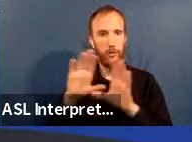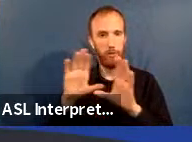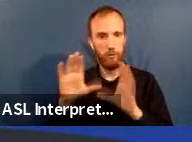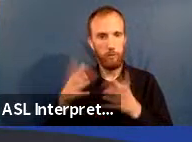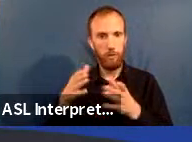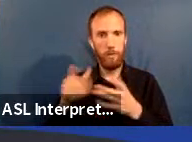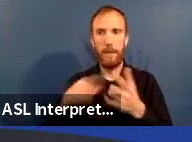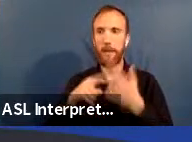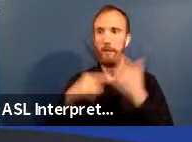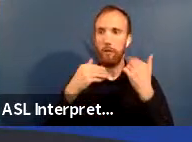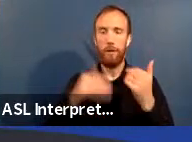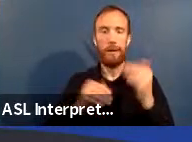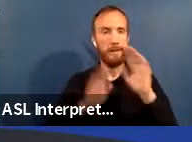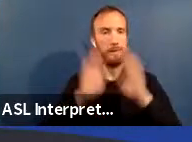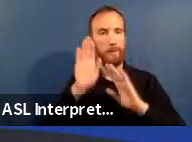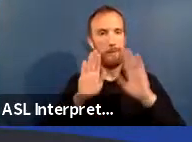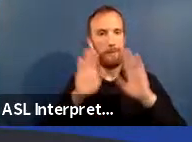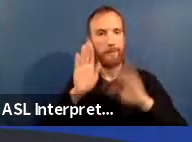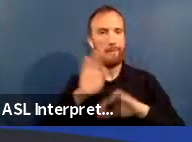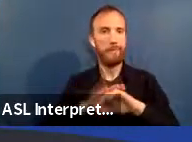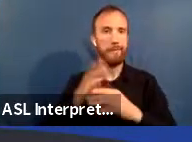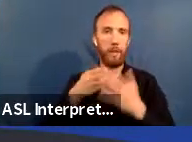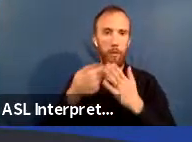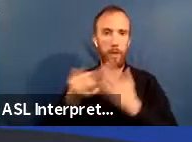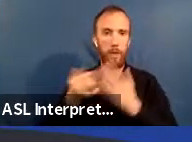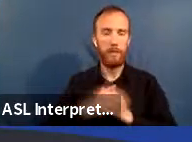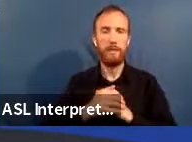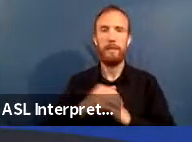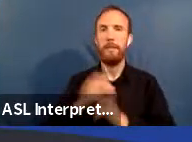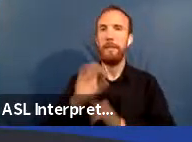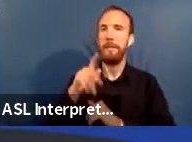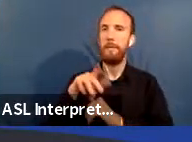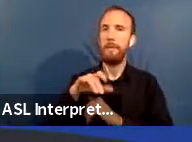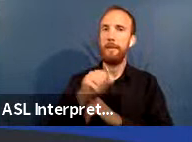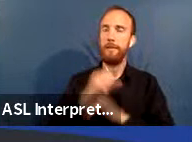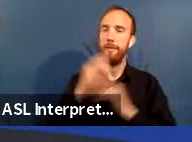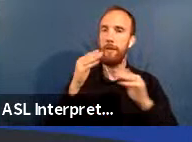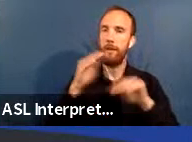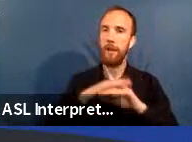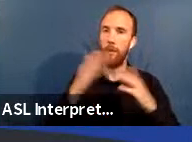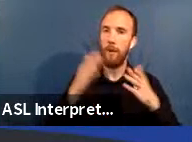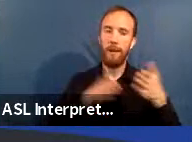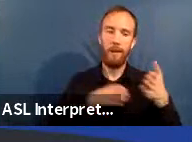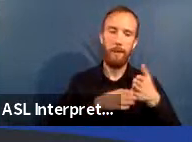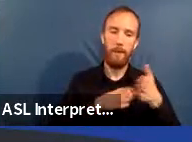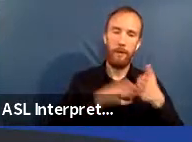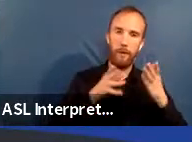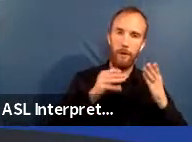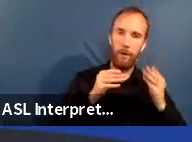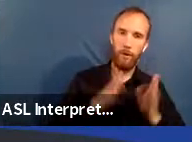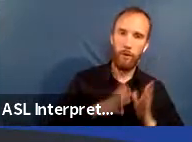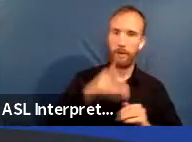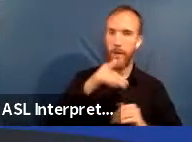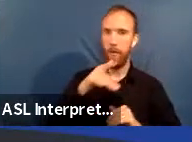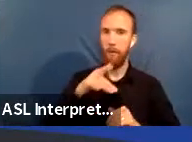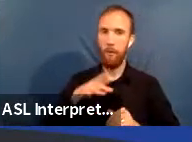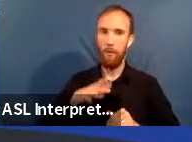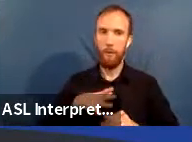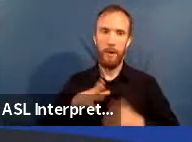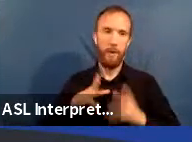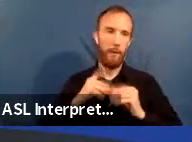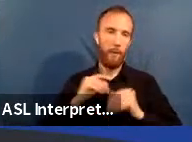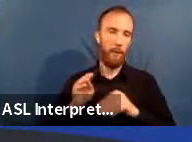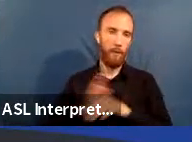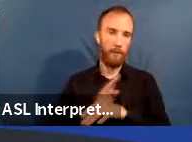CPS is focused on growing our M and WB participation in our capital